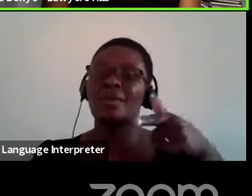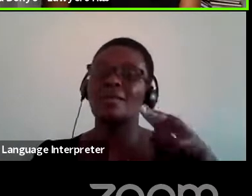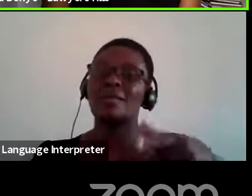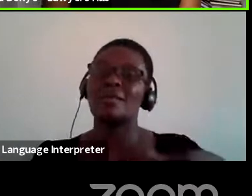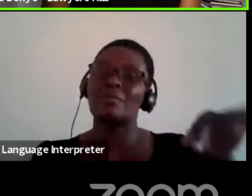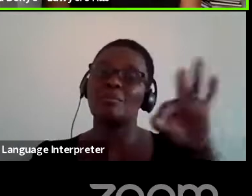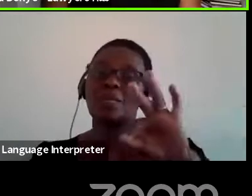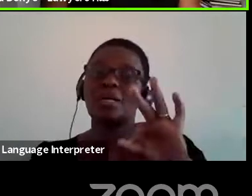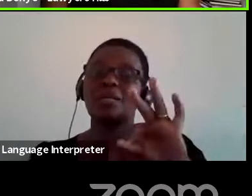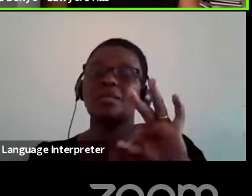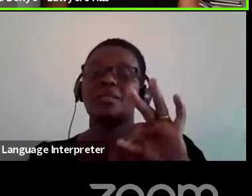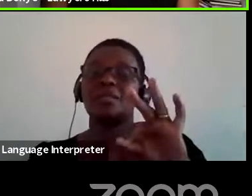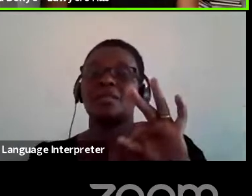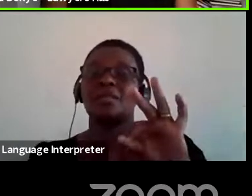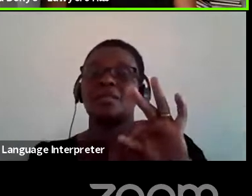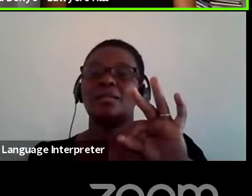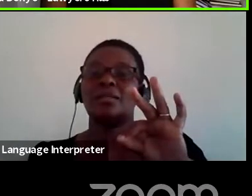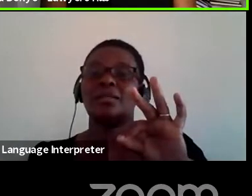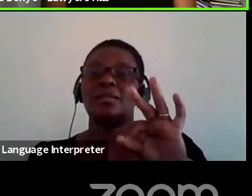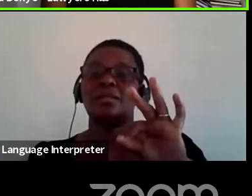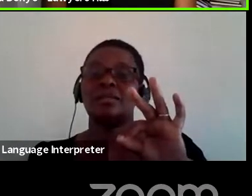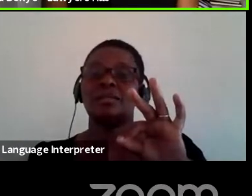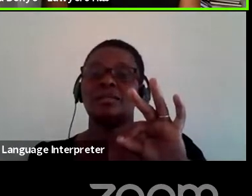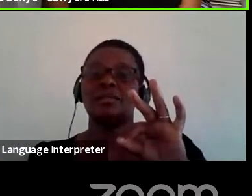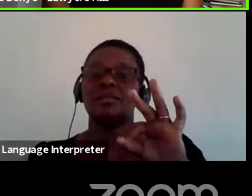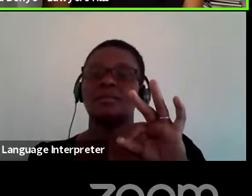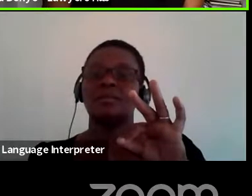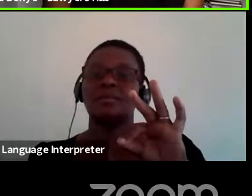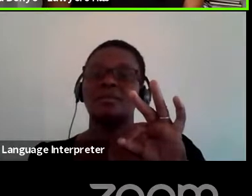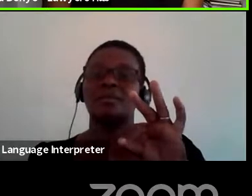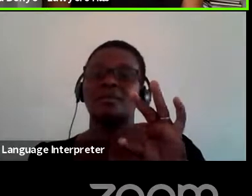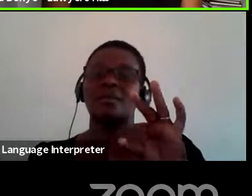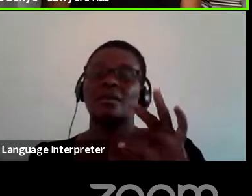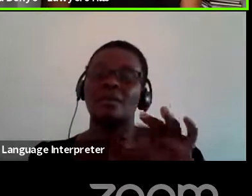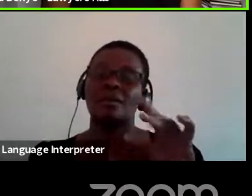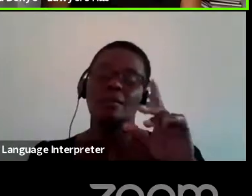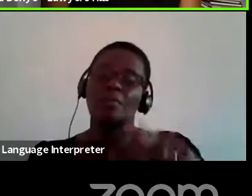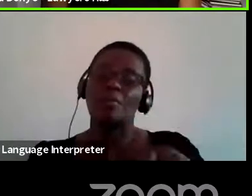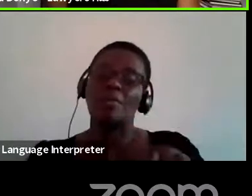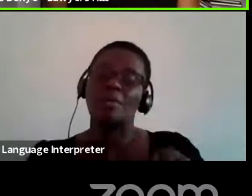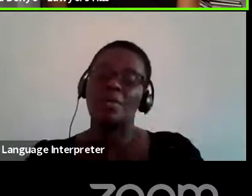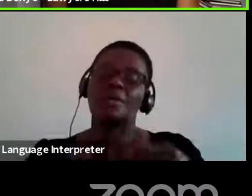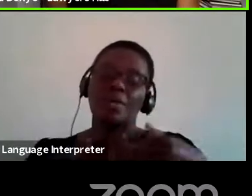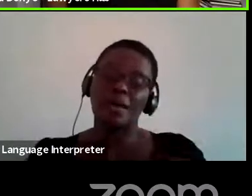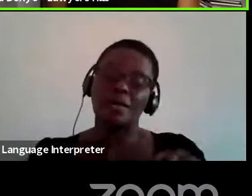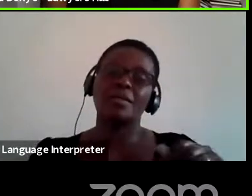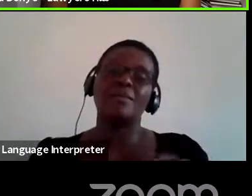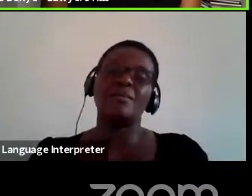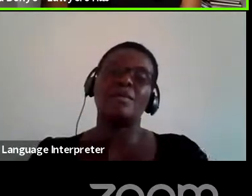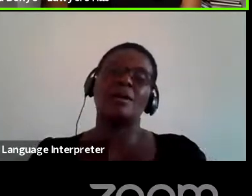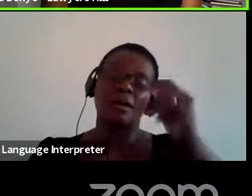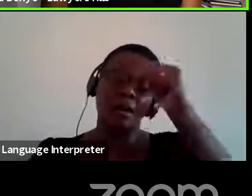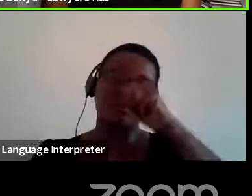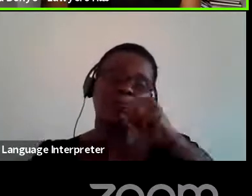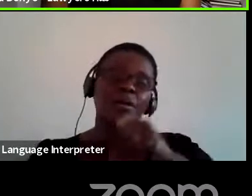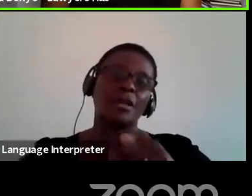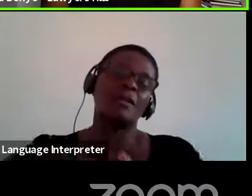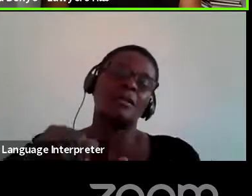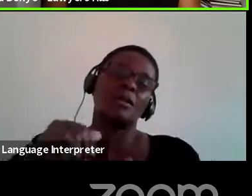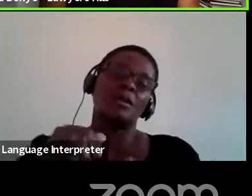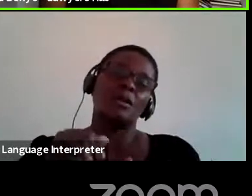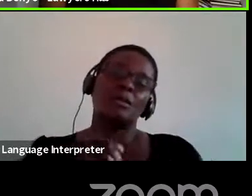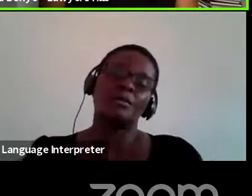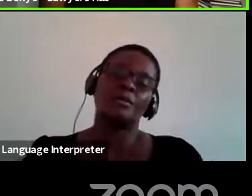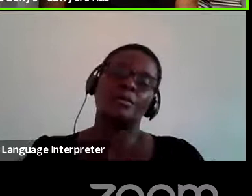like Twitter as well, really active within the African continent. And so even as we give these